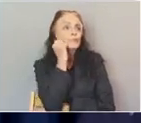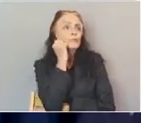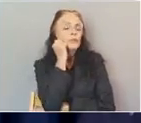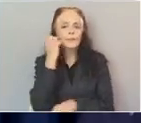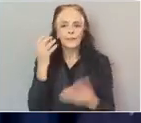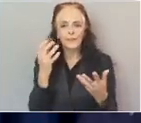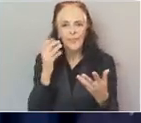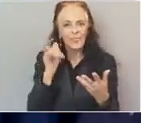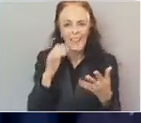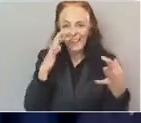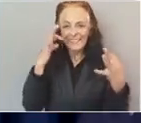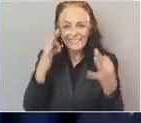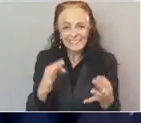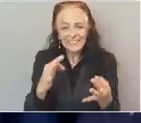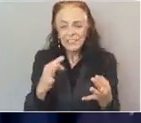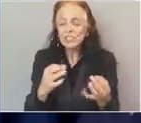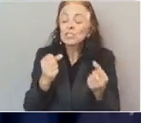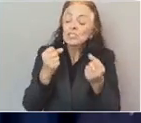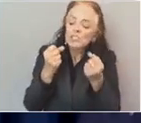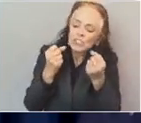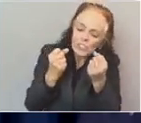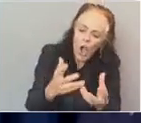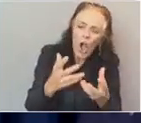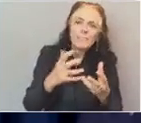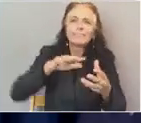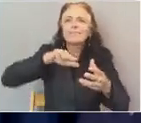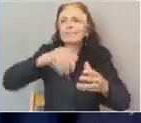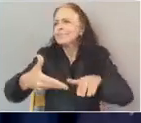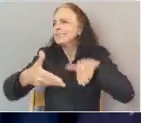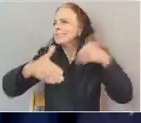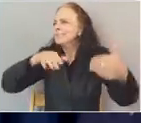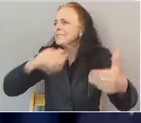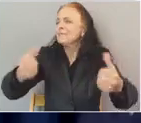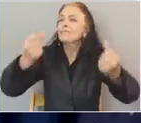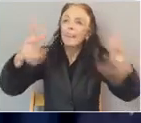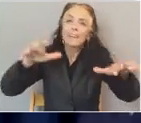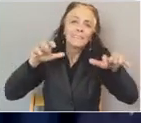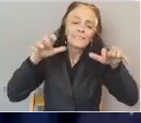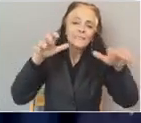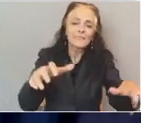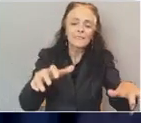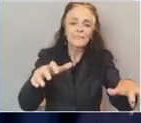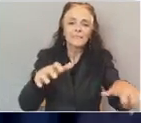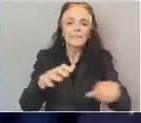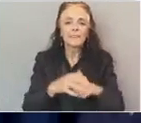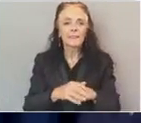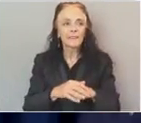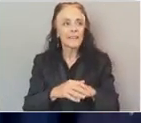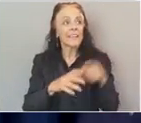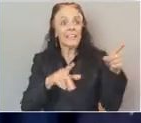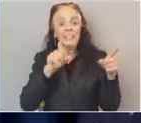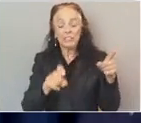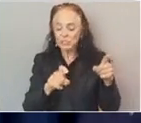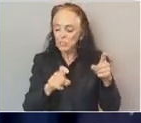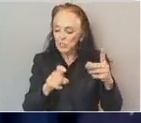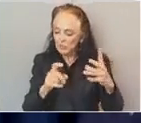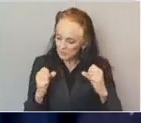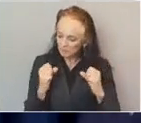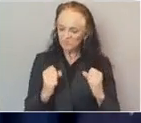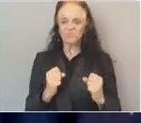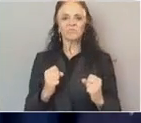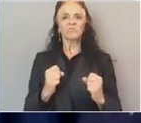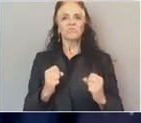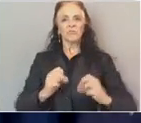Instead of rising to meet the most difficult moment of his presidency, Donald Trump froze.